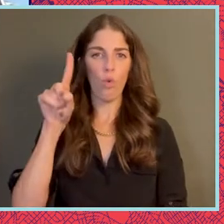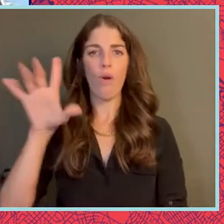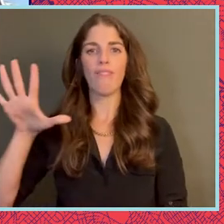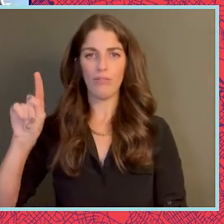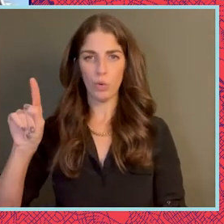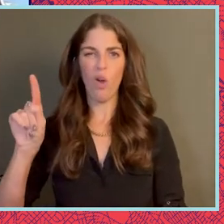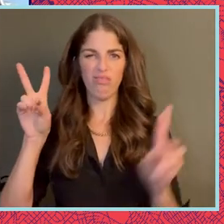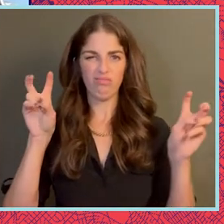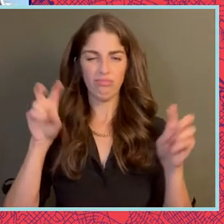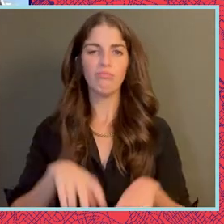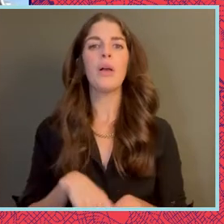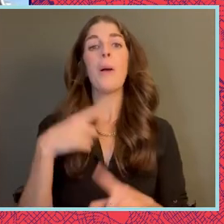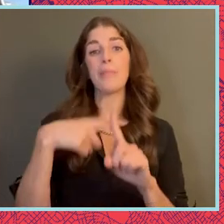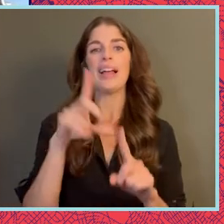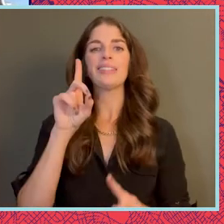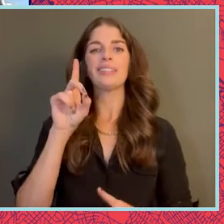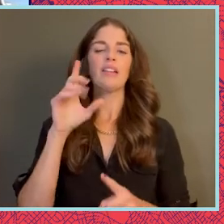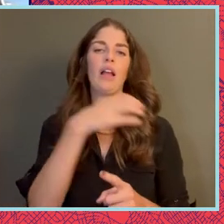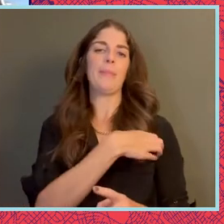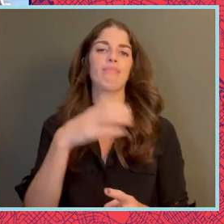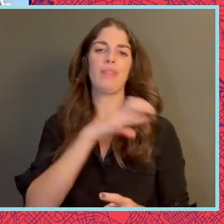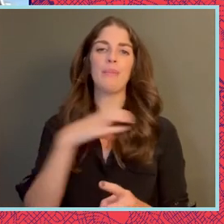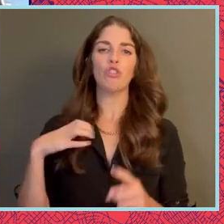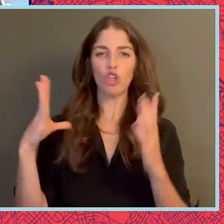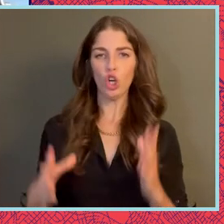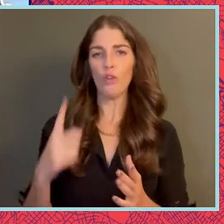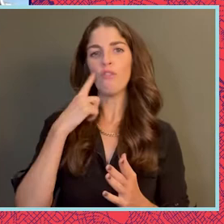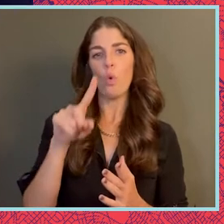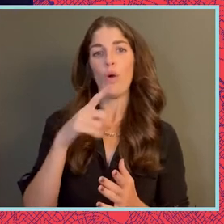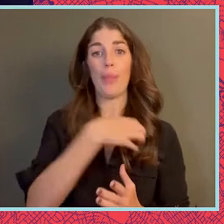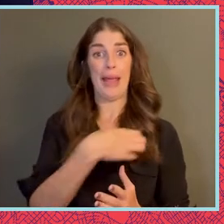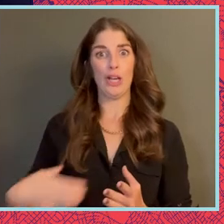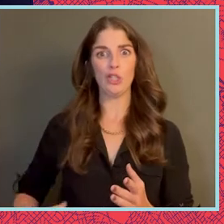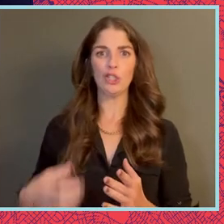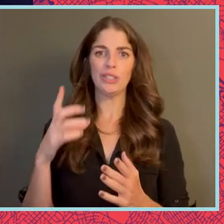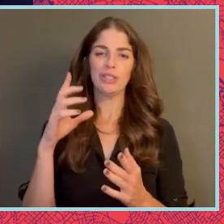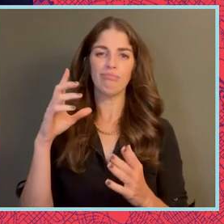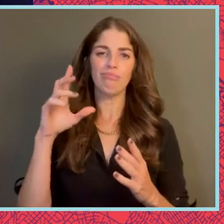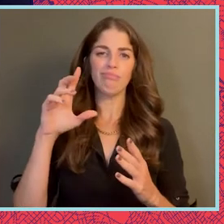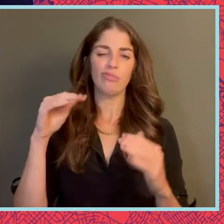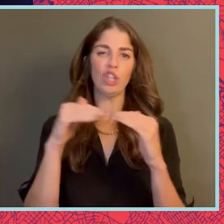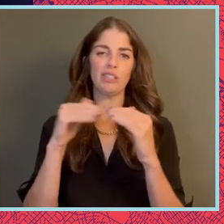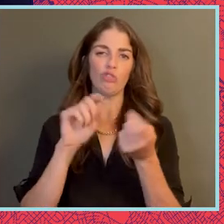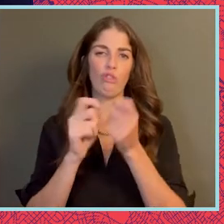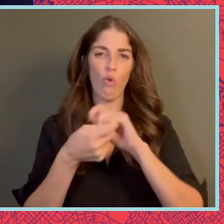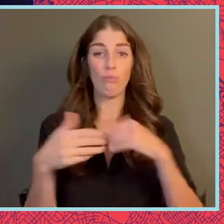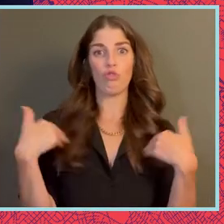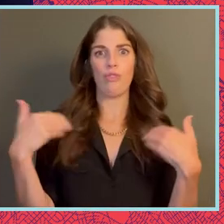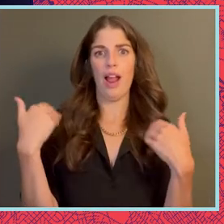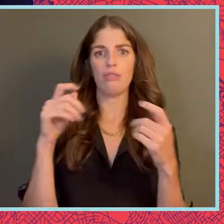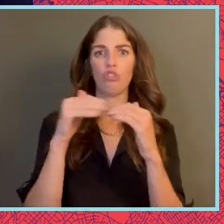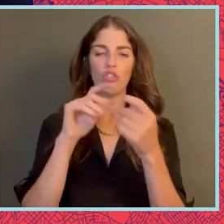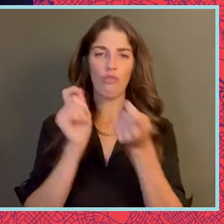a commissioner on the DC Mayor's Commission on Juvenile Justice Reform. We have with us Andrea Young,